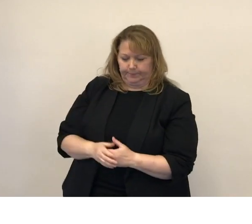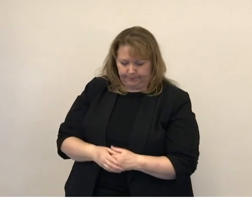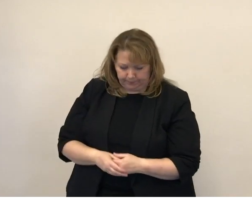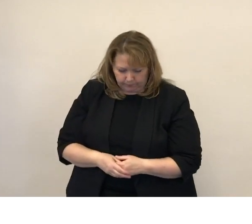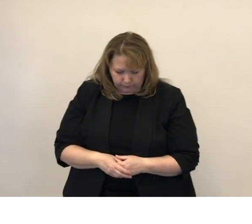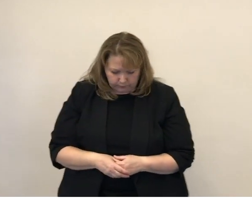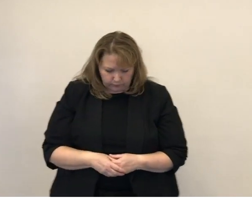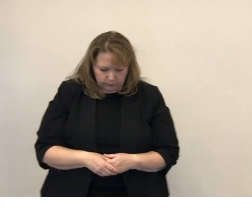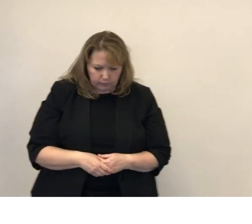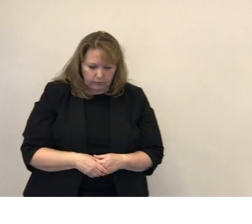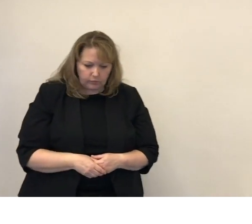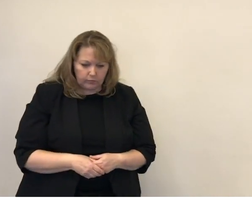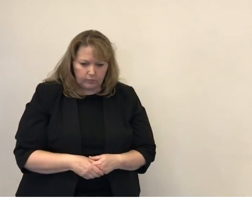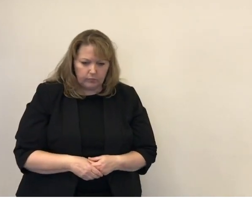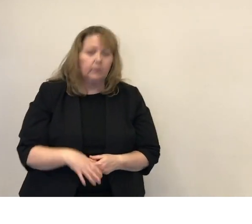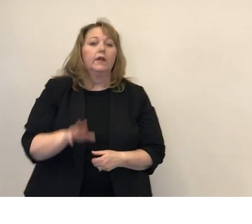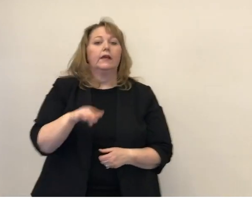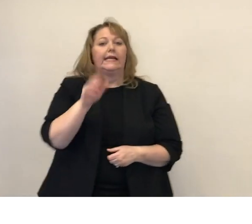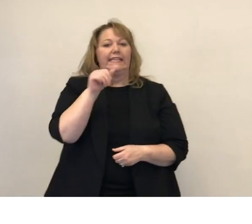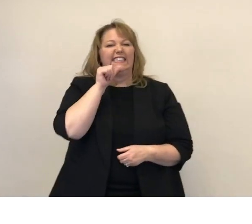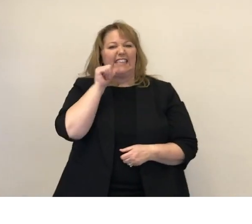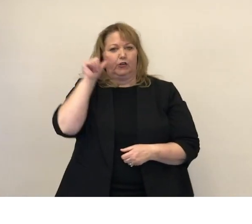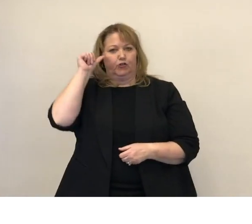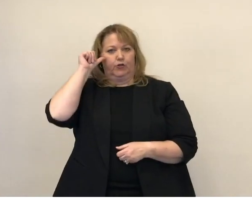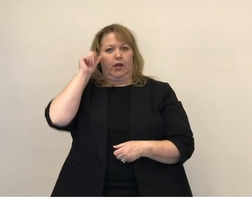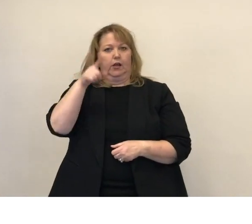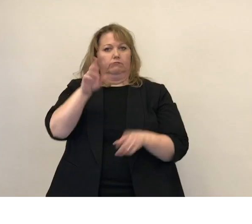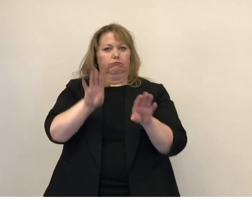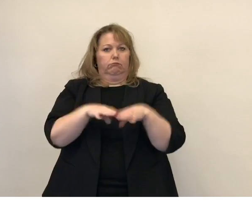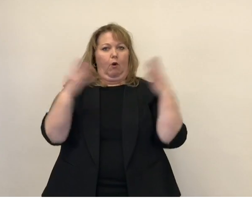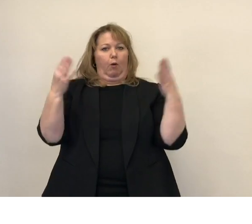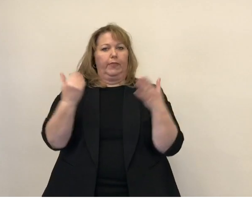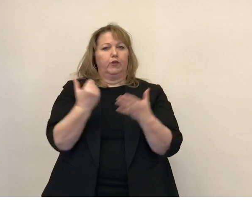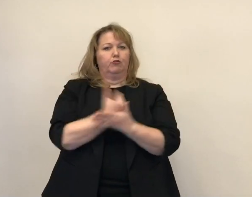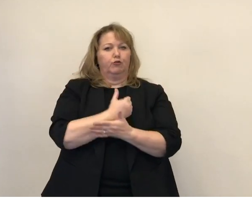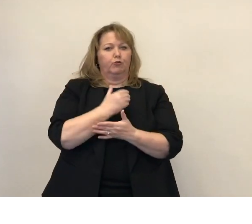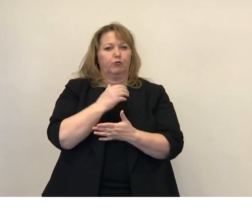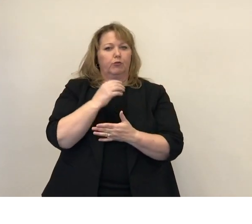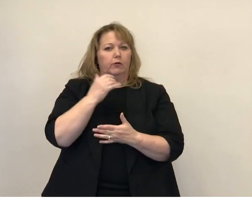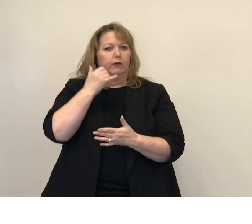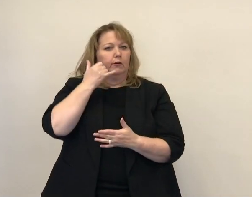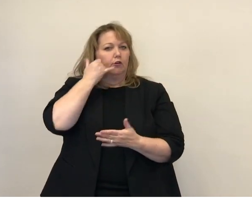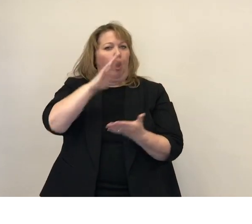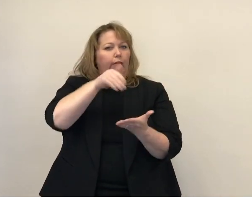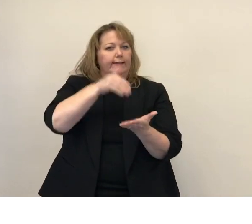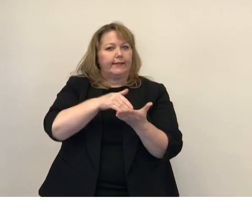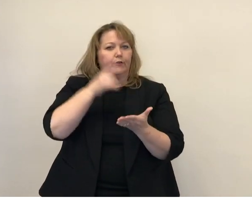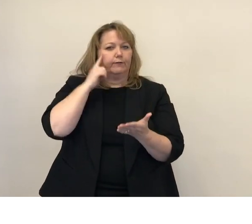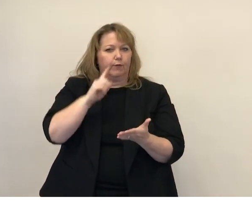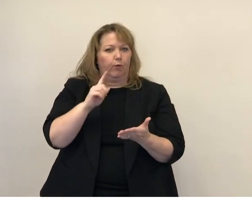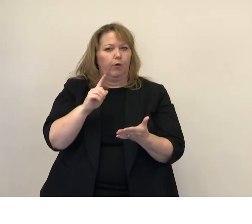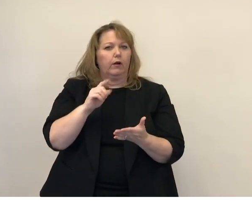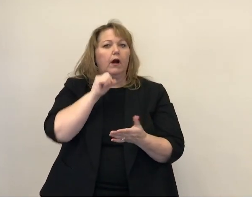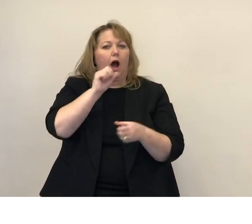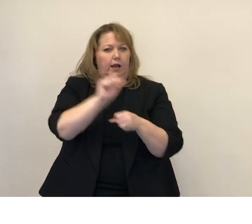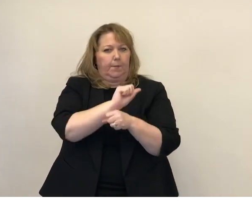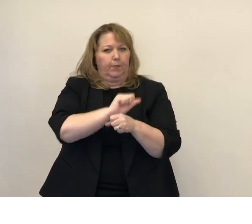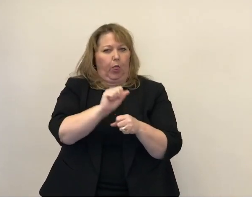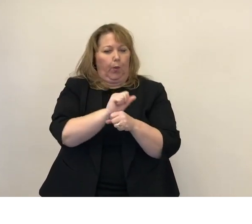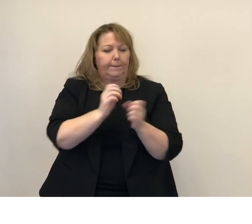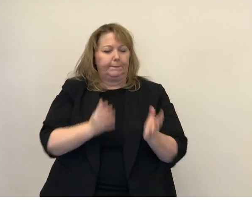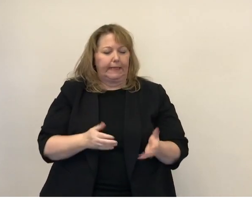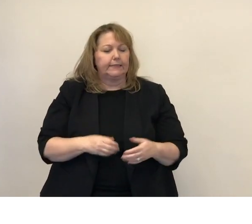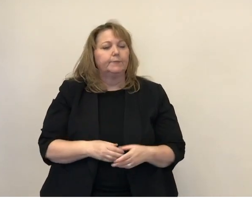new call center came up and added potentially 100 new people to take calls. We've heard all along that that wasn't going to be